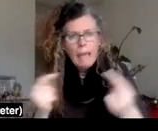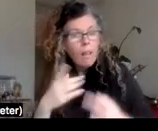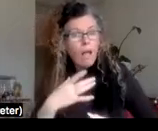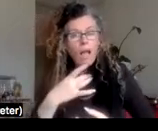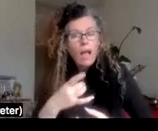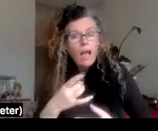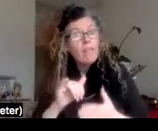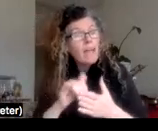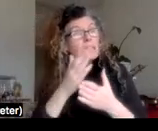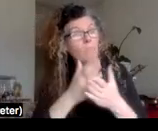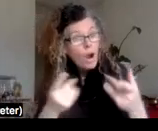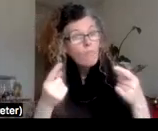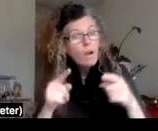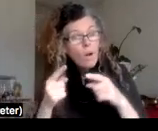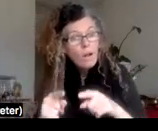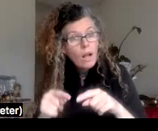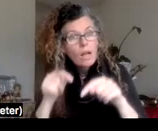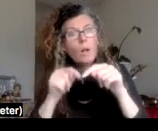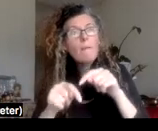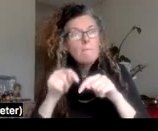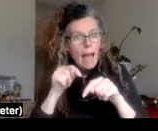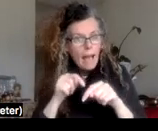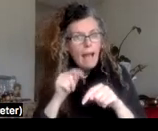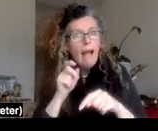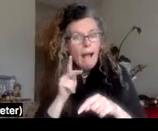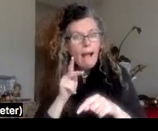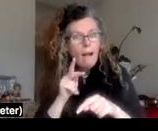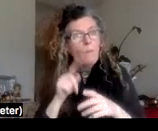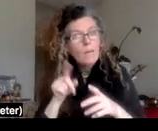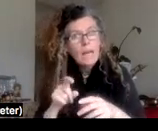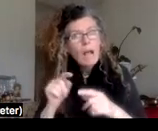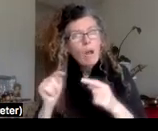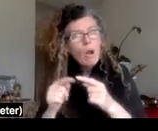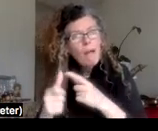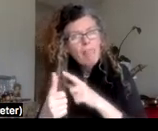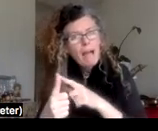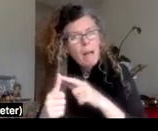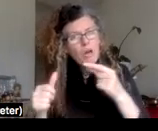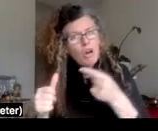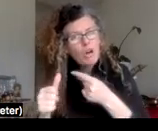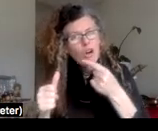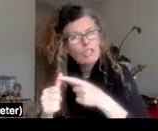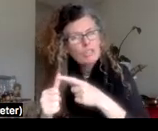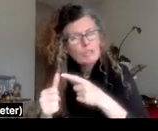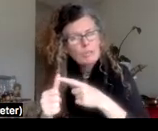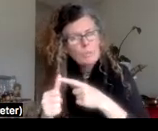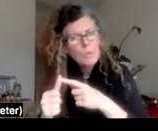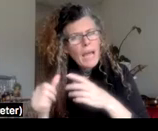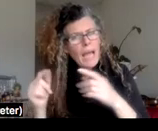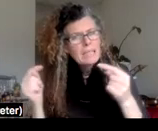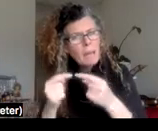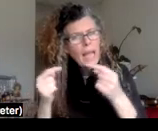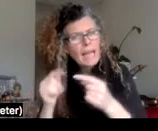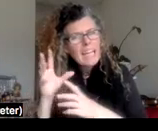part of what goes on to get us back to where we need to be. I hurt my thumb. My thumb hurts. When there's pain and it's itching,